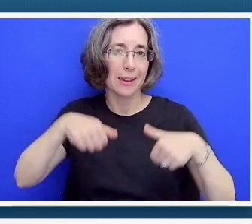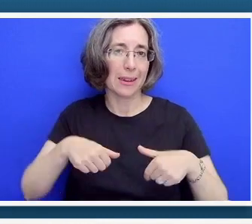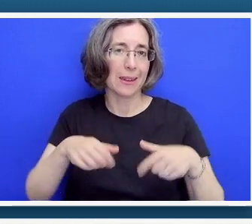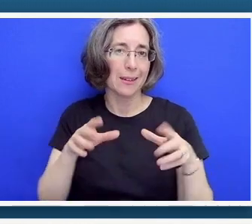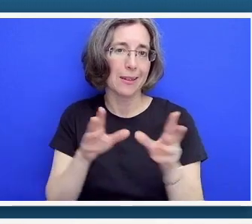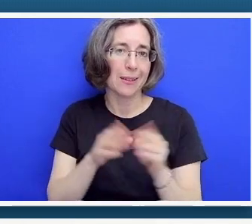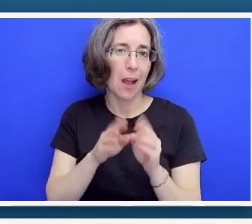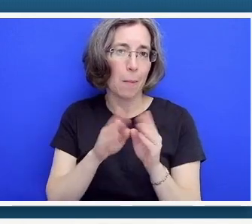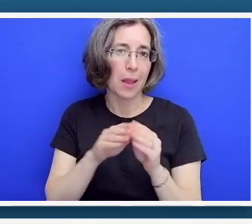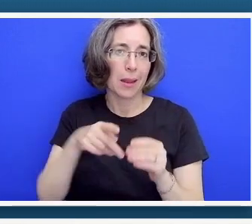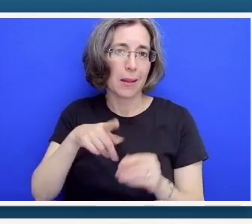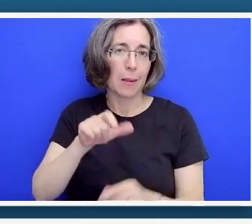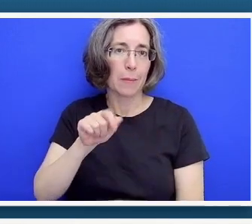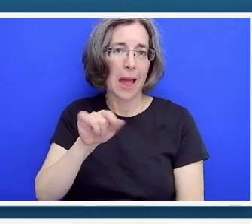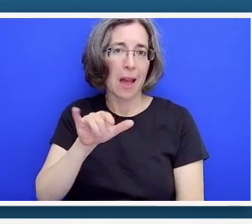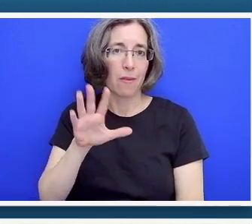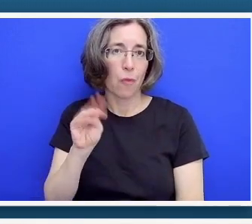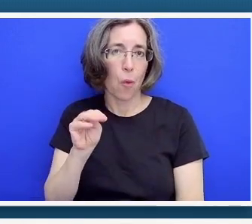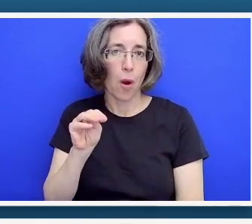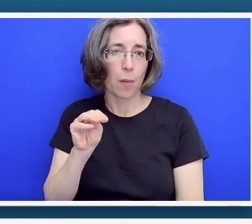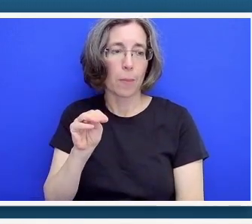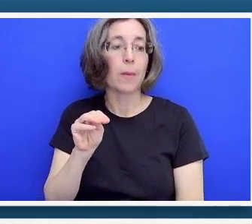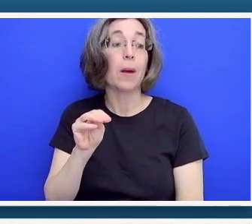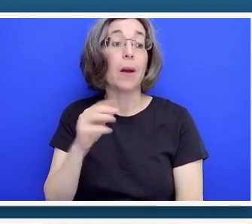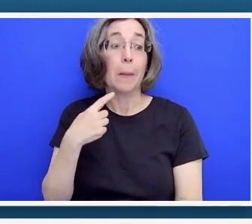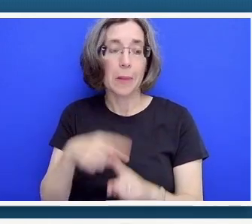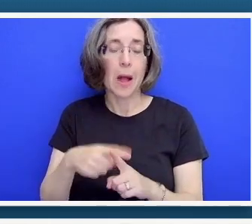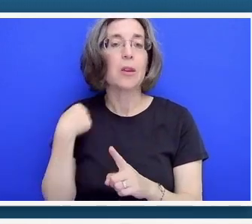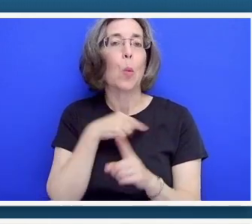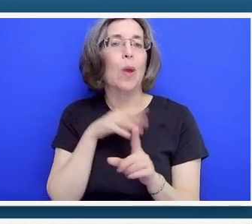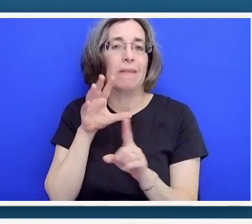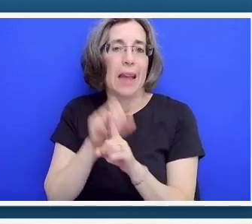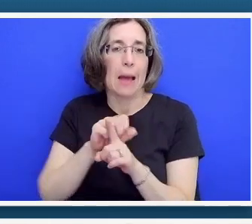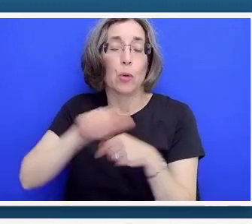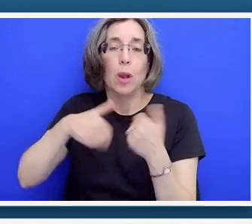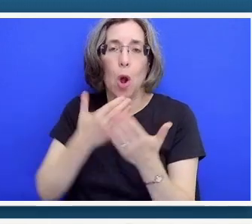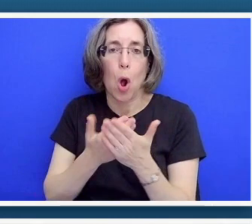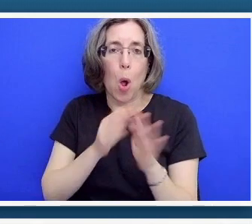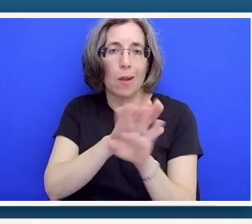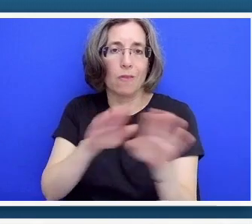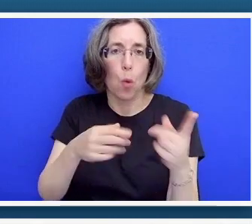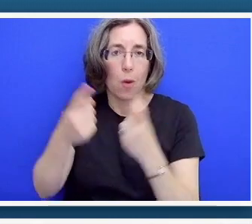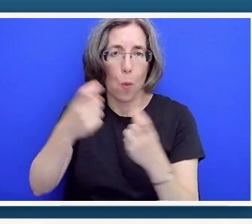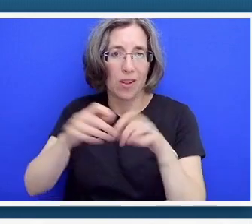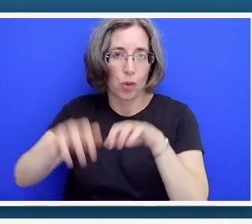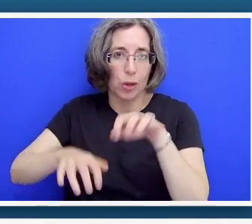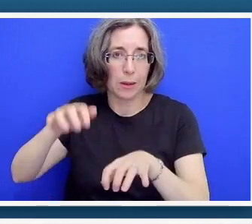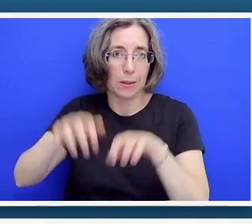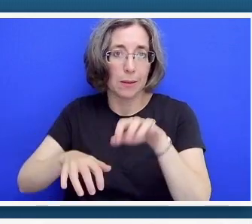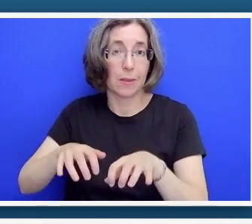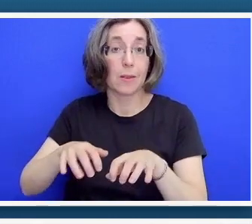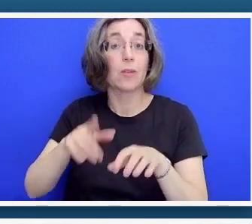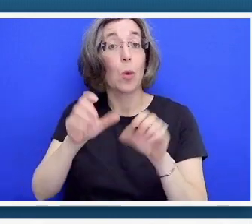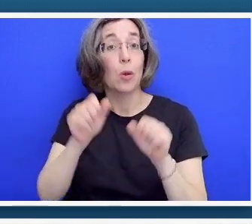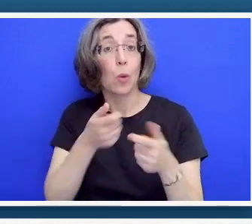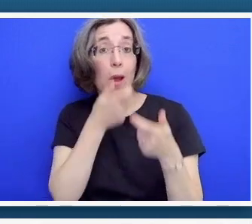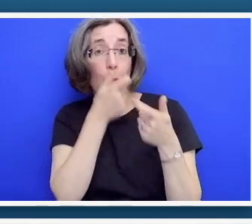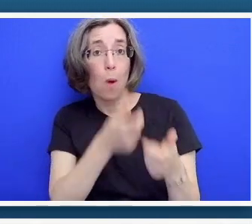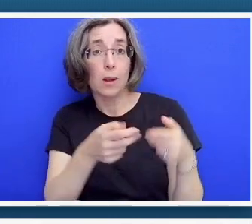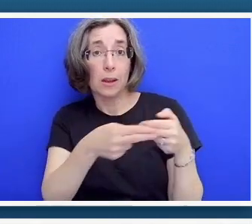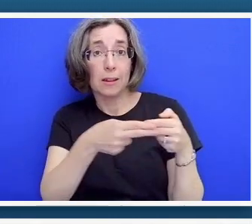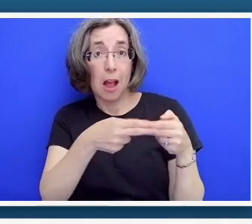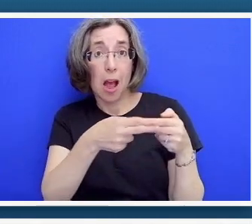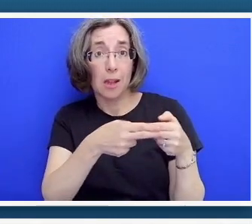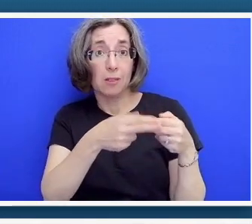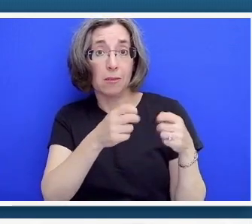saw that was a question that came through the Q&A. If you want to access what they've created, check out the slideshow. You can also search the Learning Lab by the names